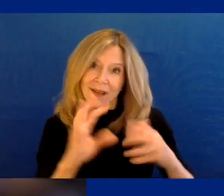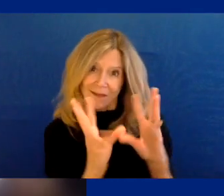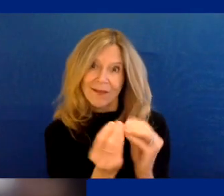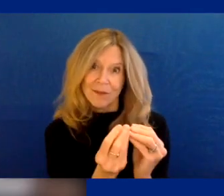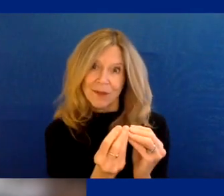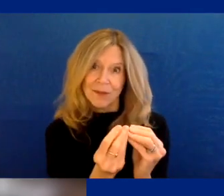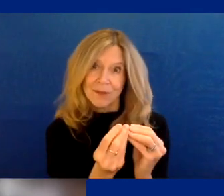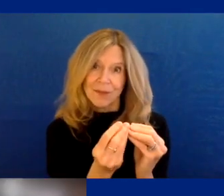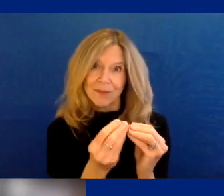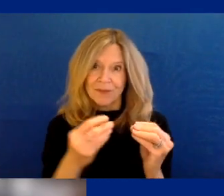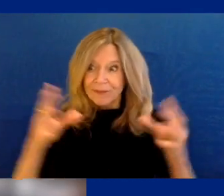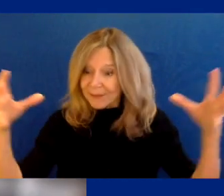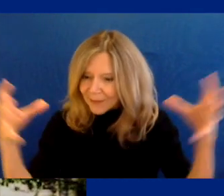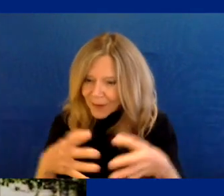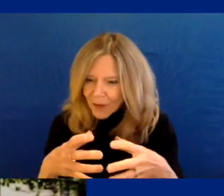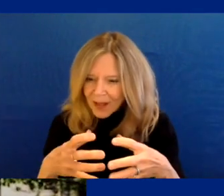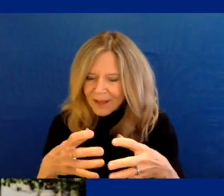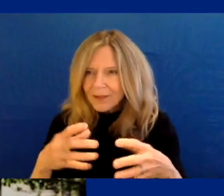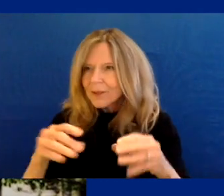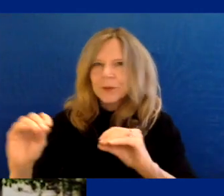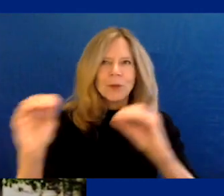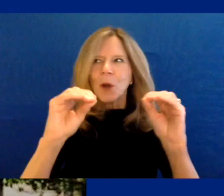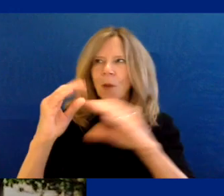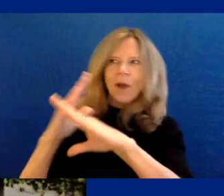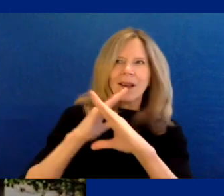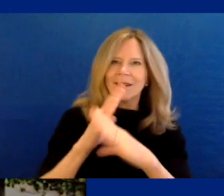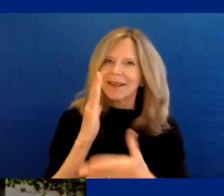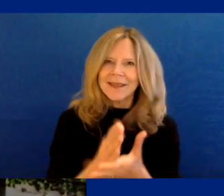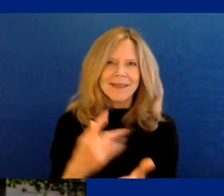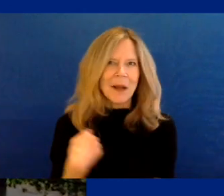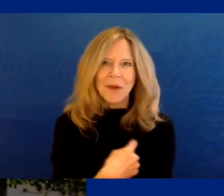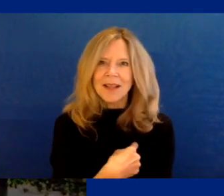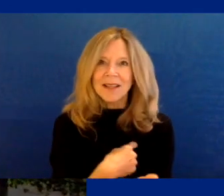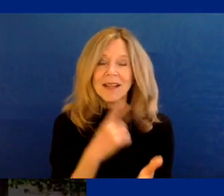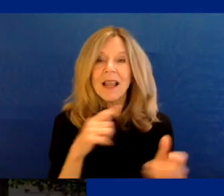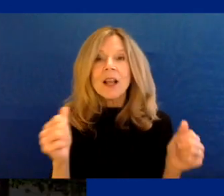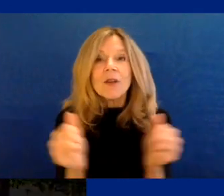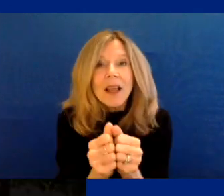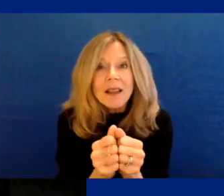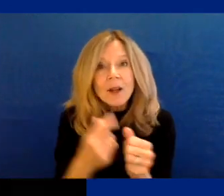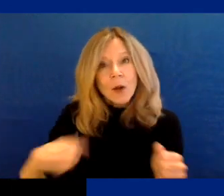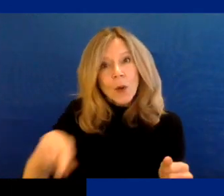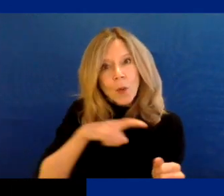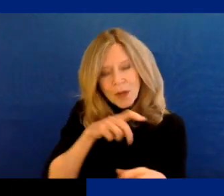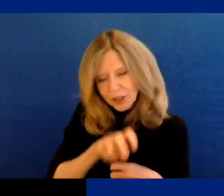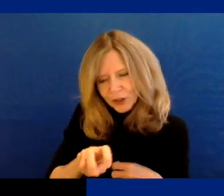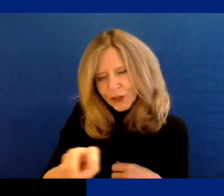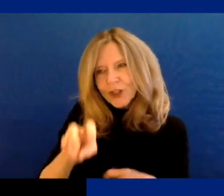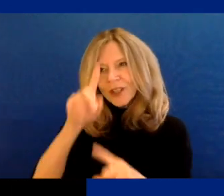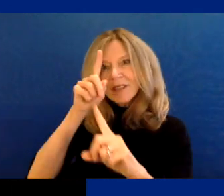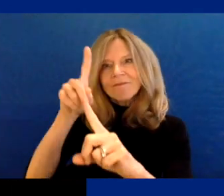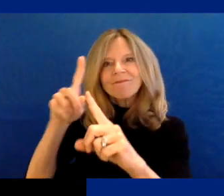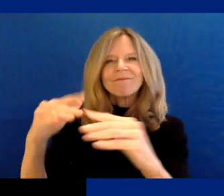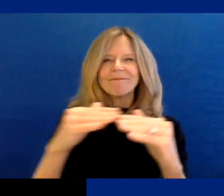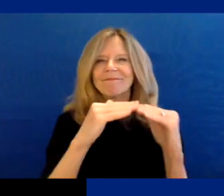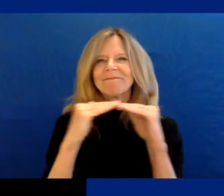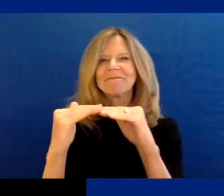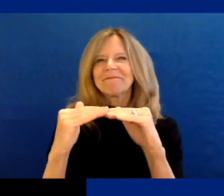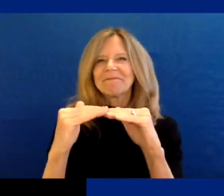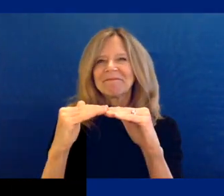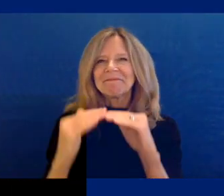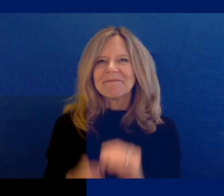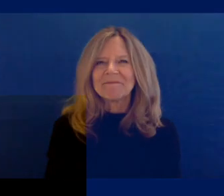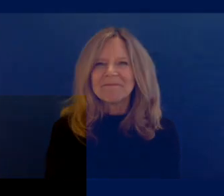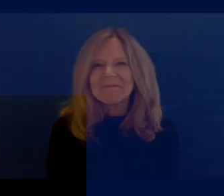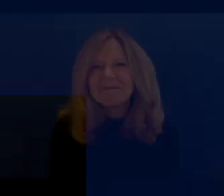their families. Collectively, we are unstoppable. And together, we journey to justice.